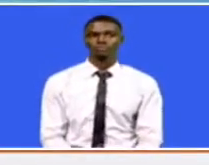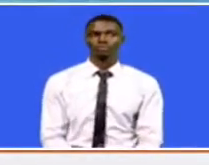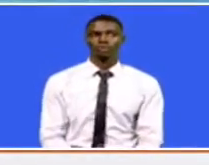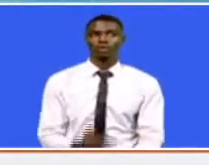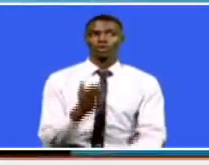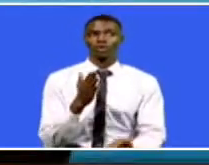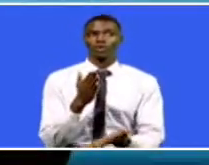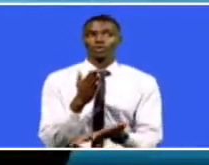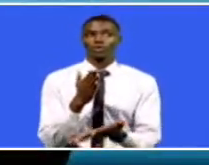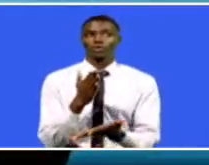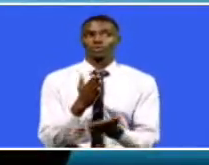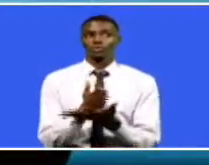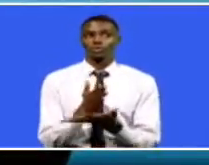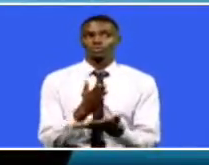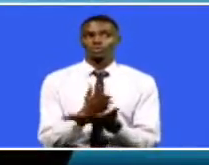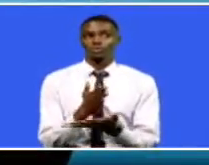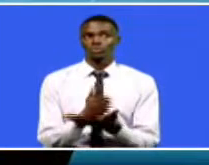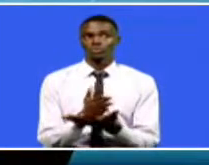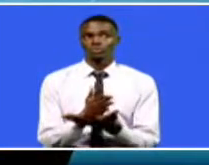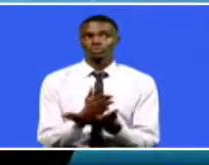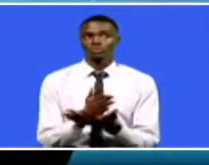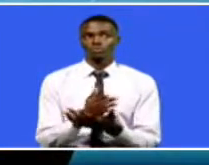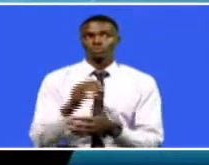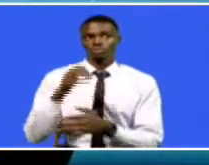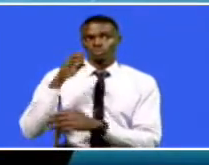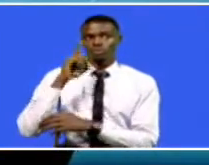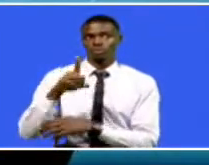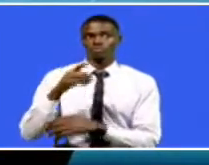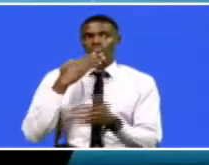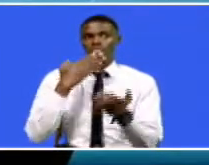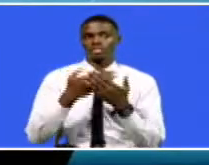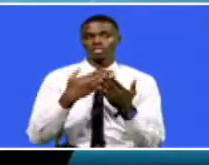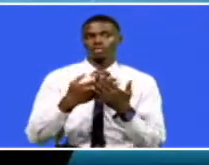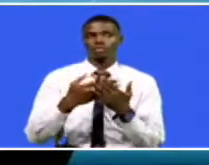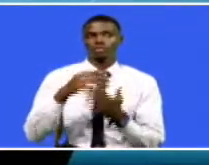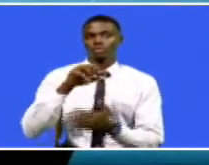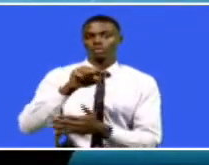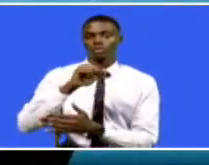Indeed, there are no boundaries in education. Thank you, Sada, for that